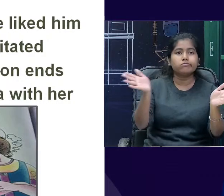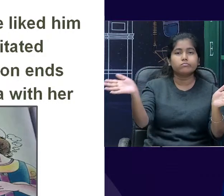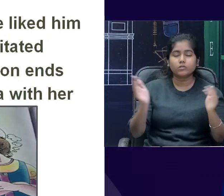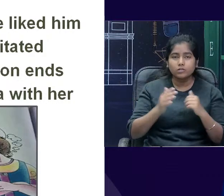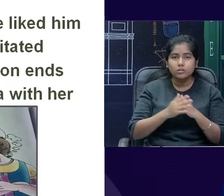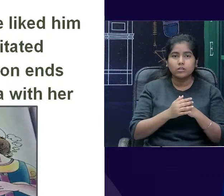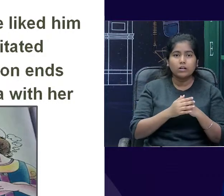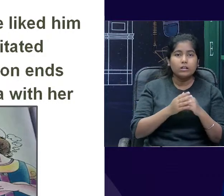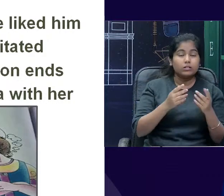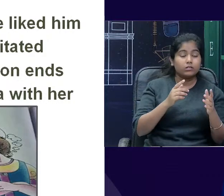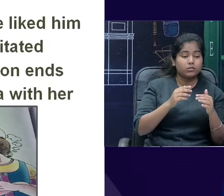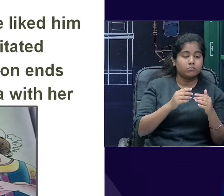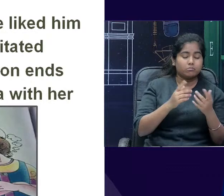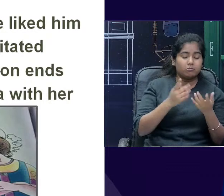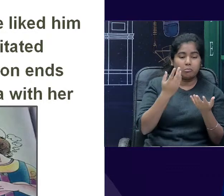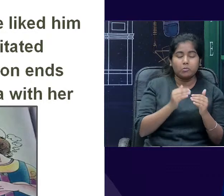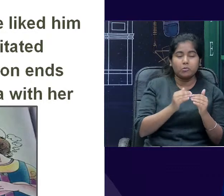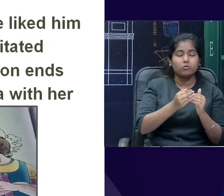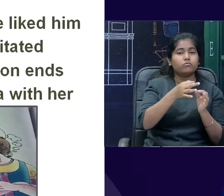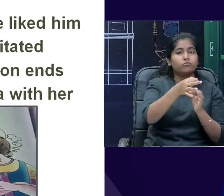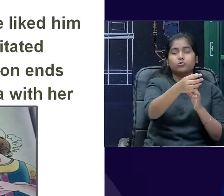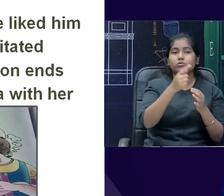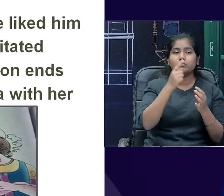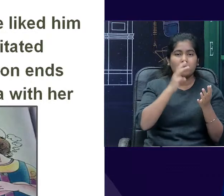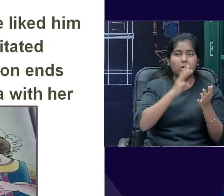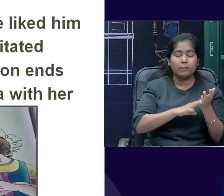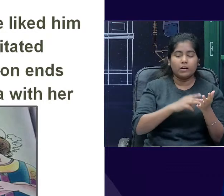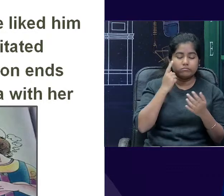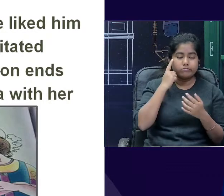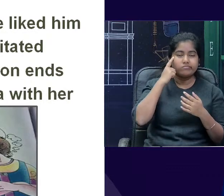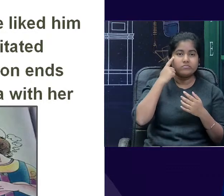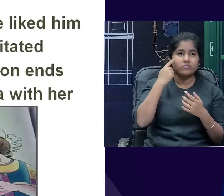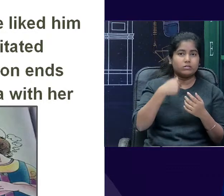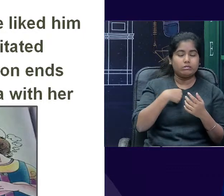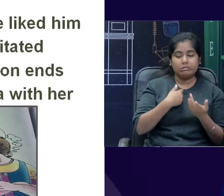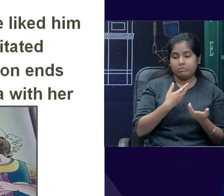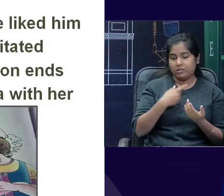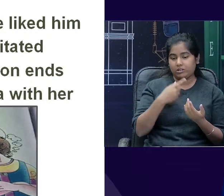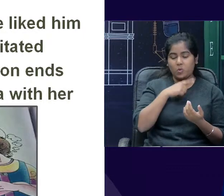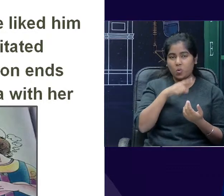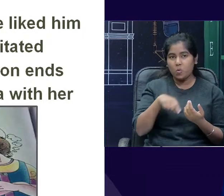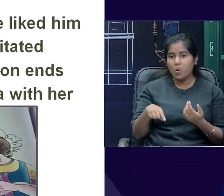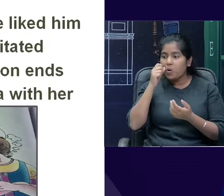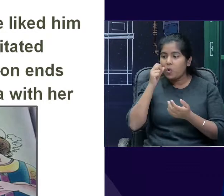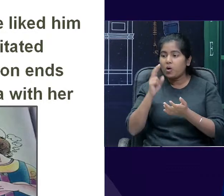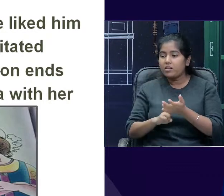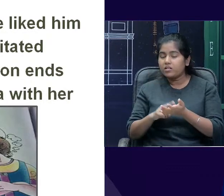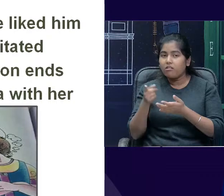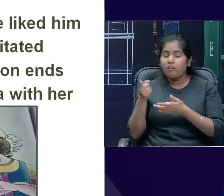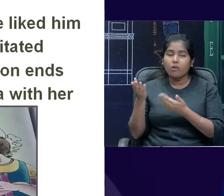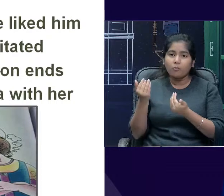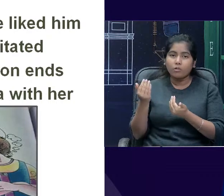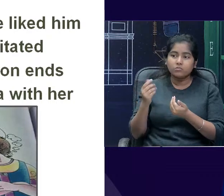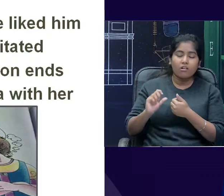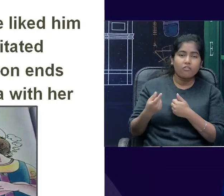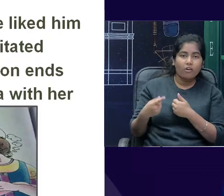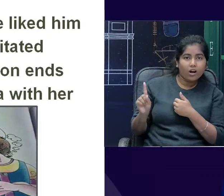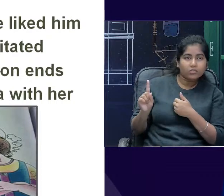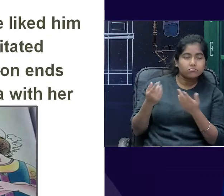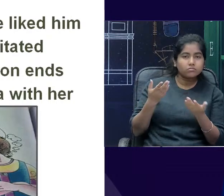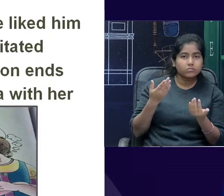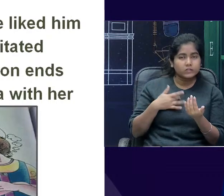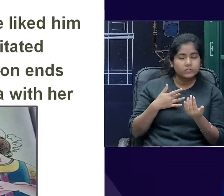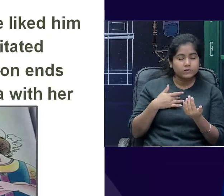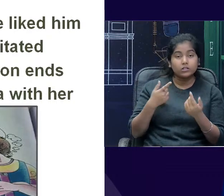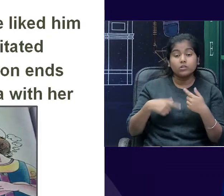to Nishad? Yes, it can be possible. Yeah. So from this lesson, what did